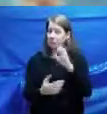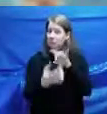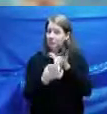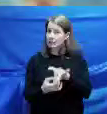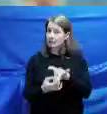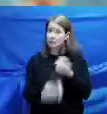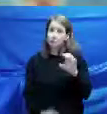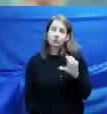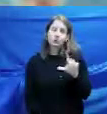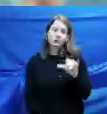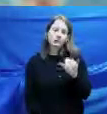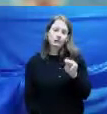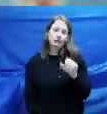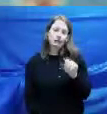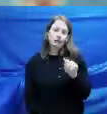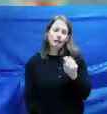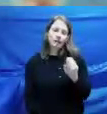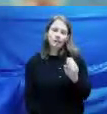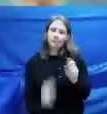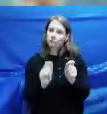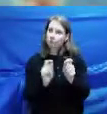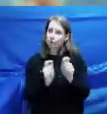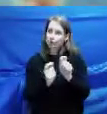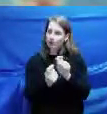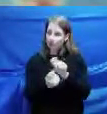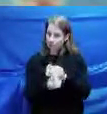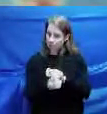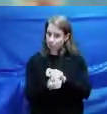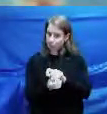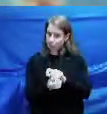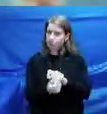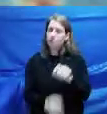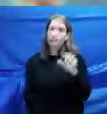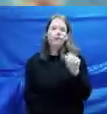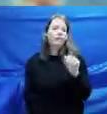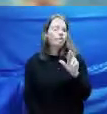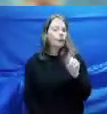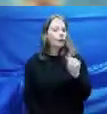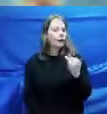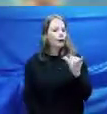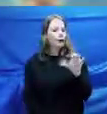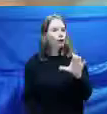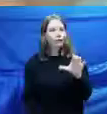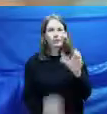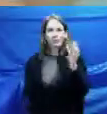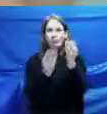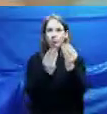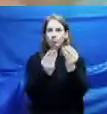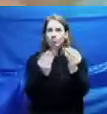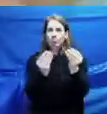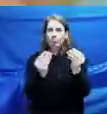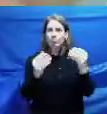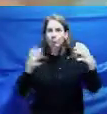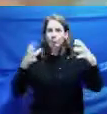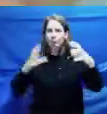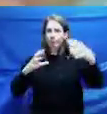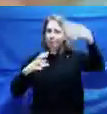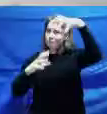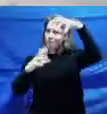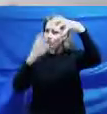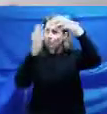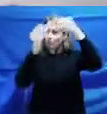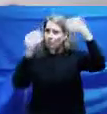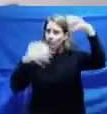is getting smaller, and there's all sorts of resources in the Arctic that will be available. And the question we pose to students